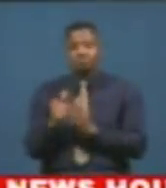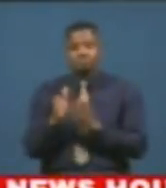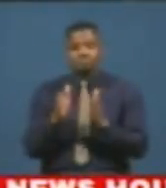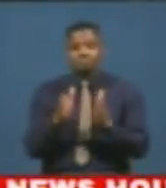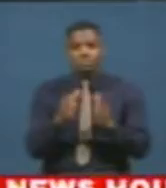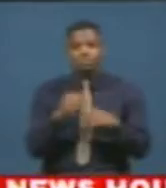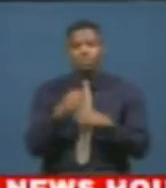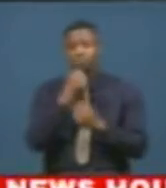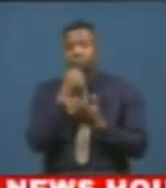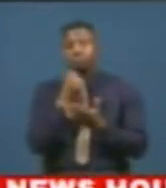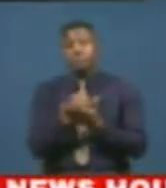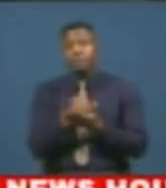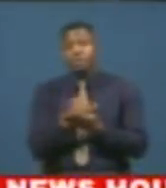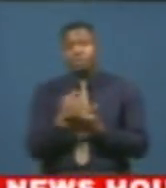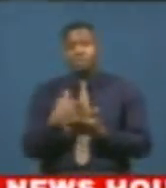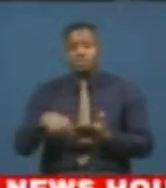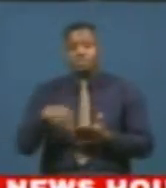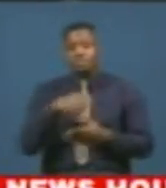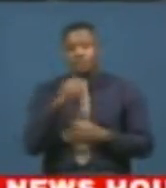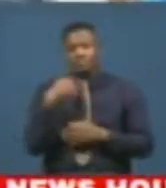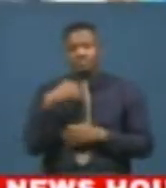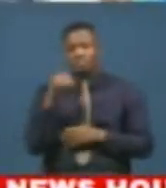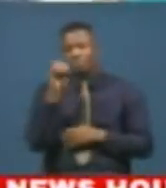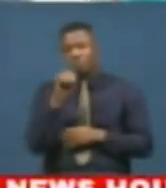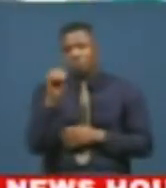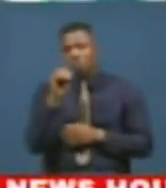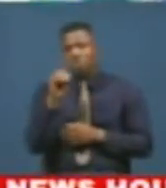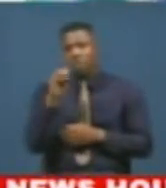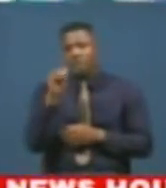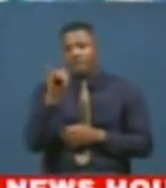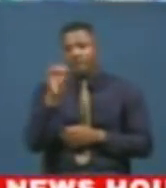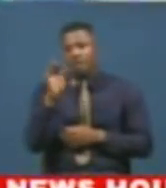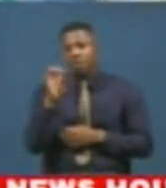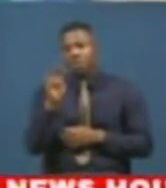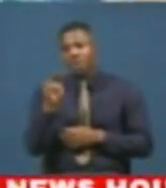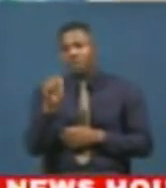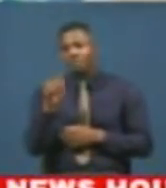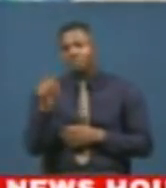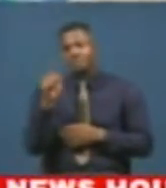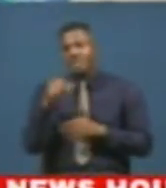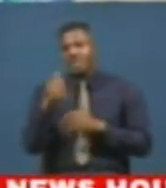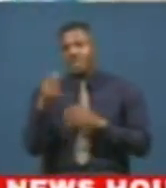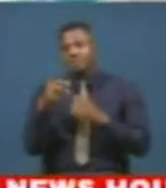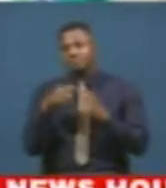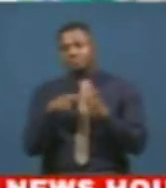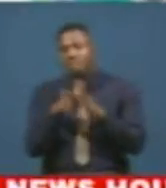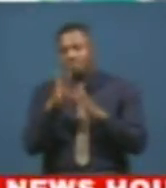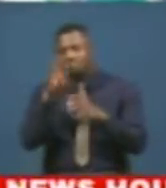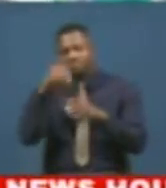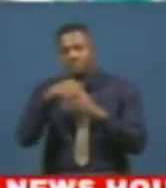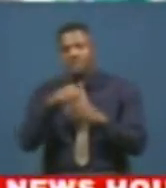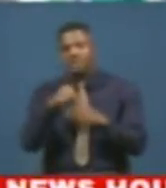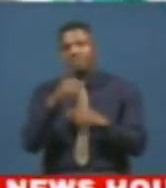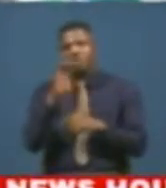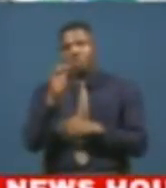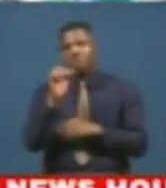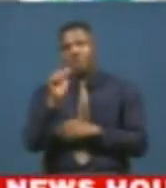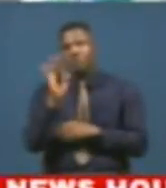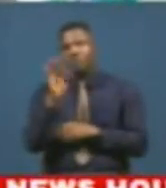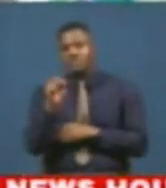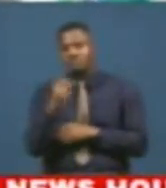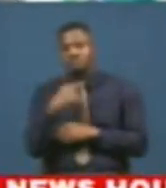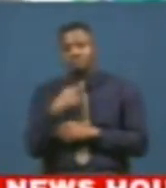sure that there will be zero microbial contamination in any product that comes from here. Okay. And we're also